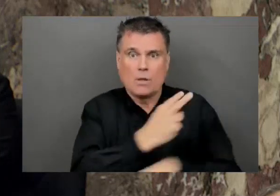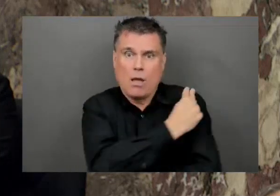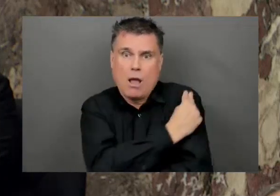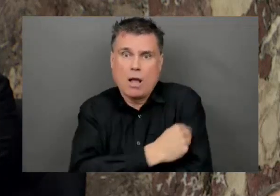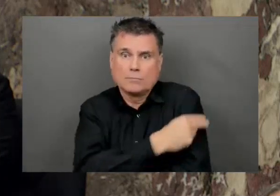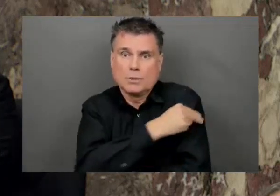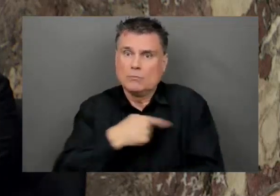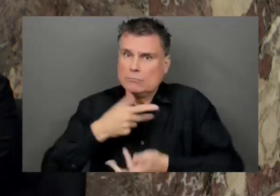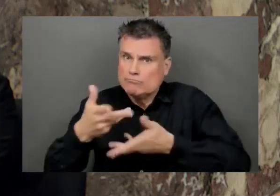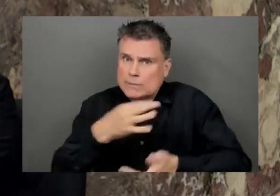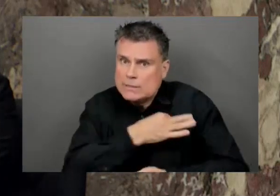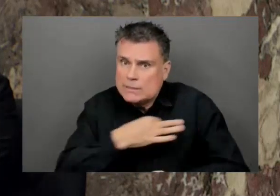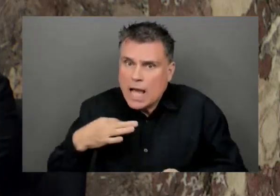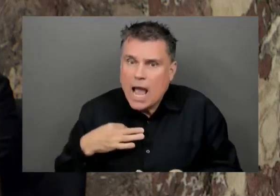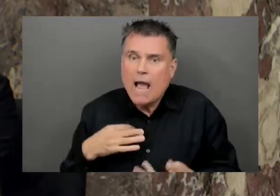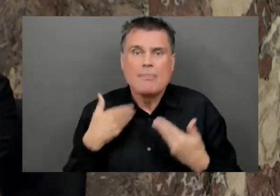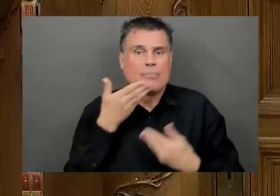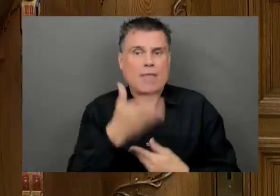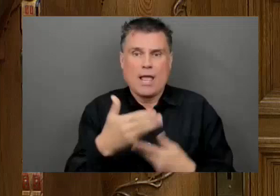continue to do this work.